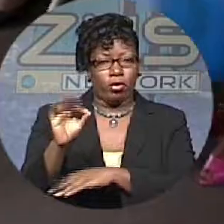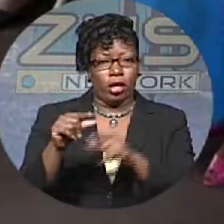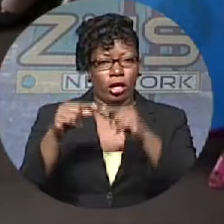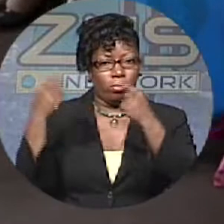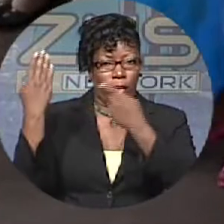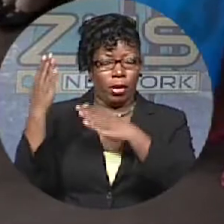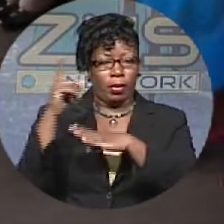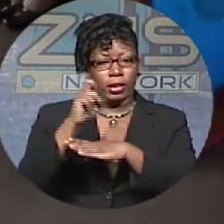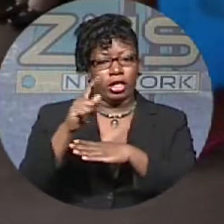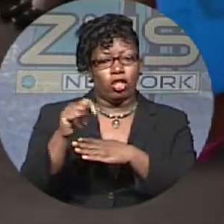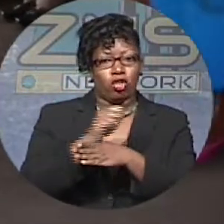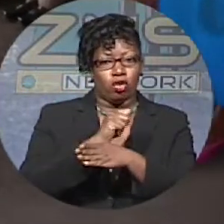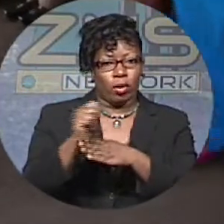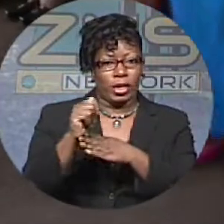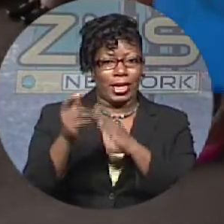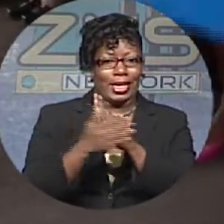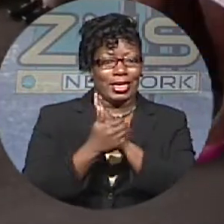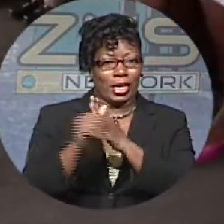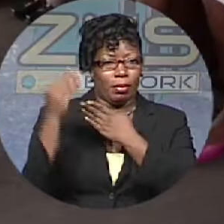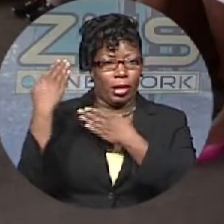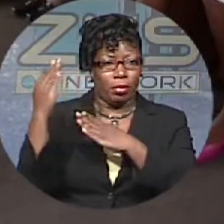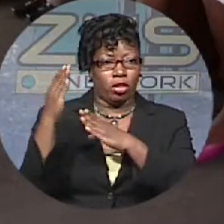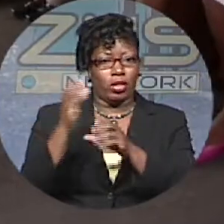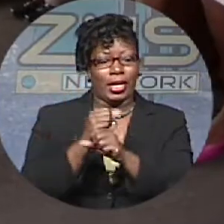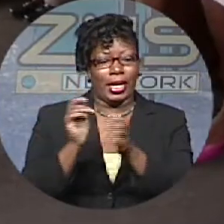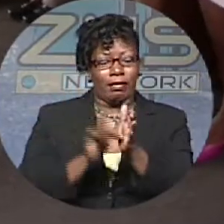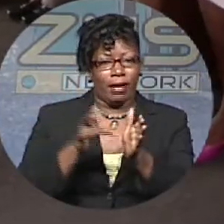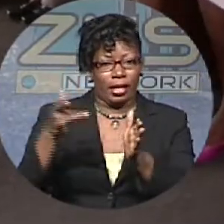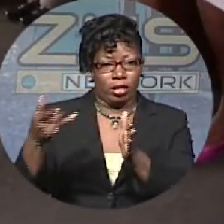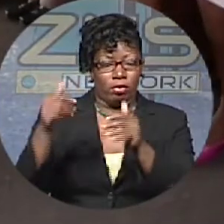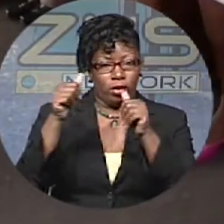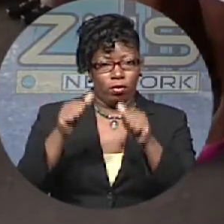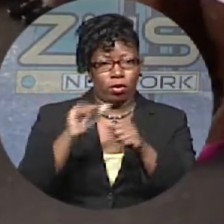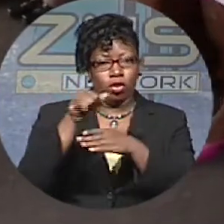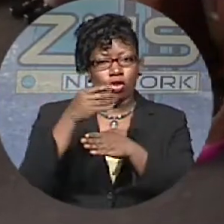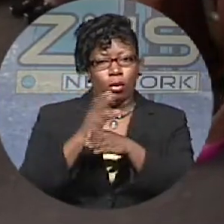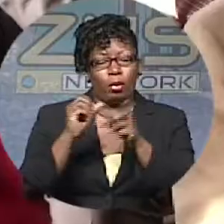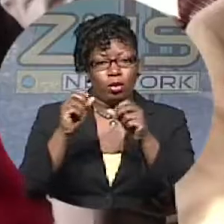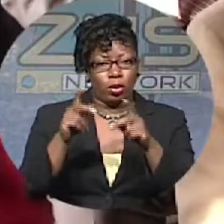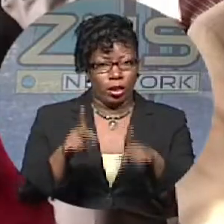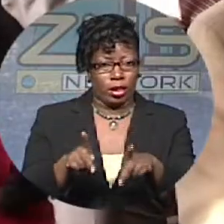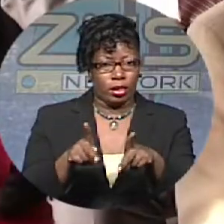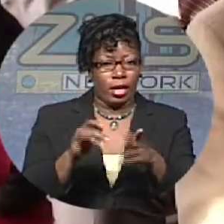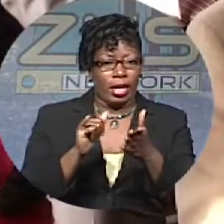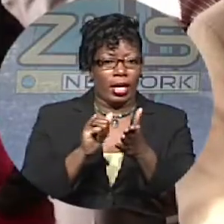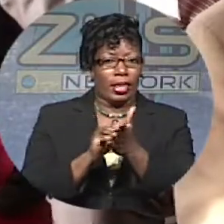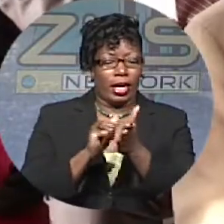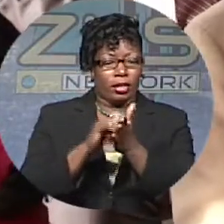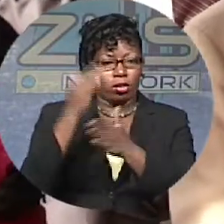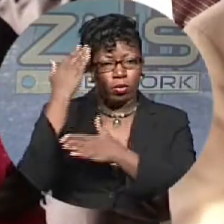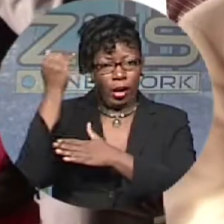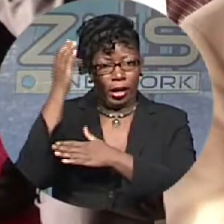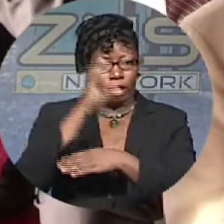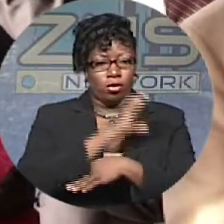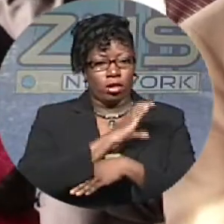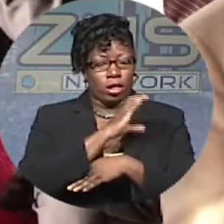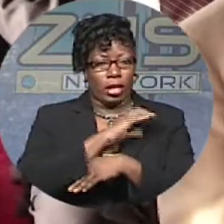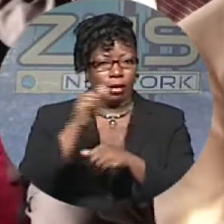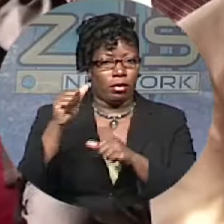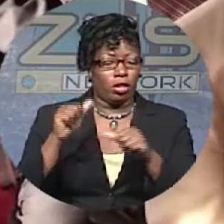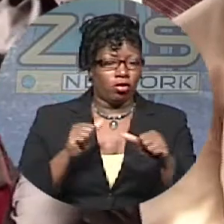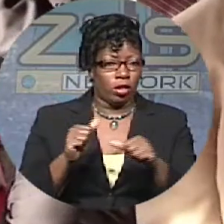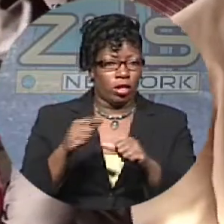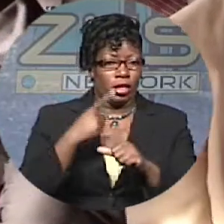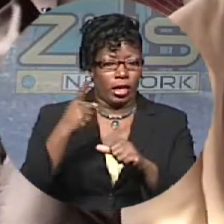need trained and skilled Bahamians to take advantage of the available job opportunities. That's where the Christie administration believes the